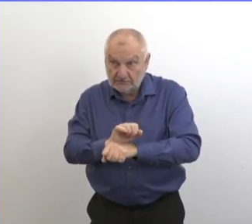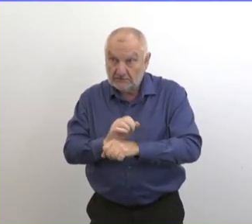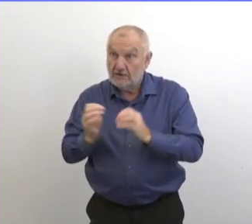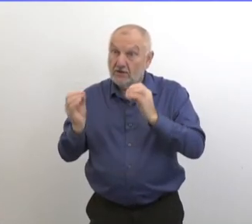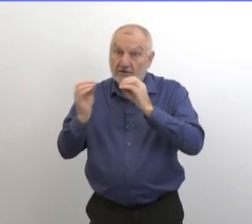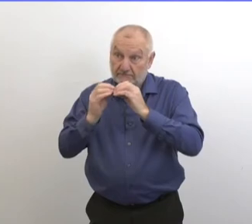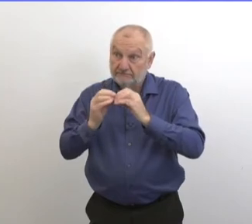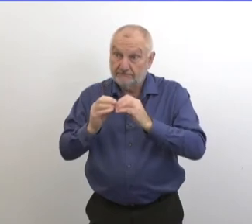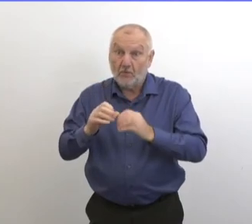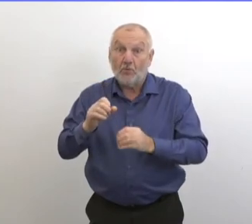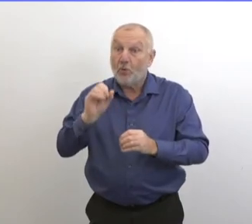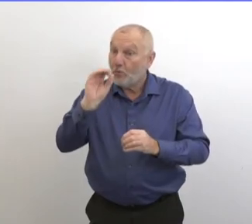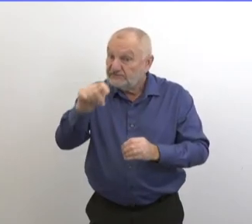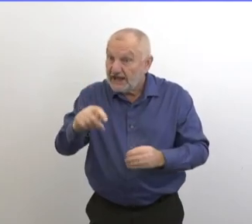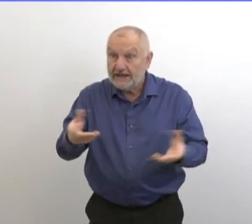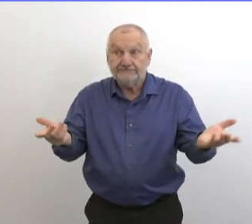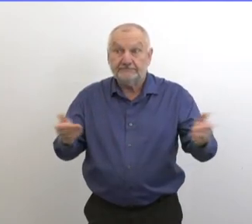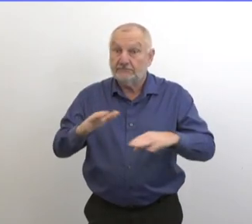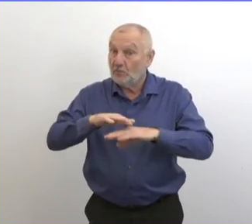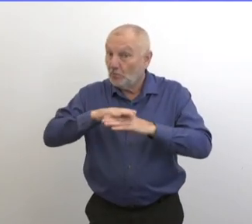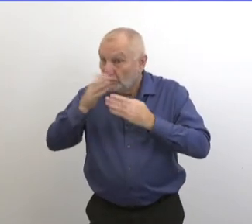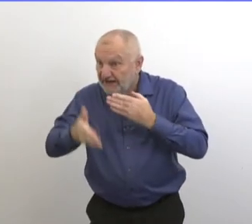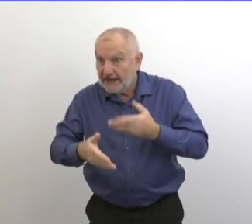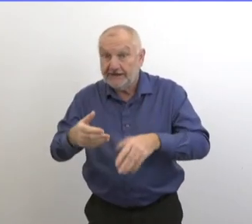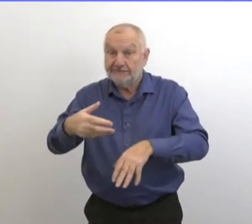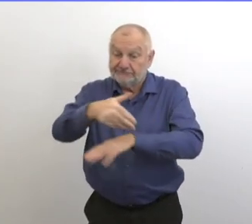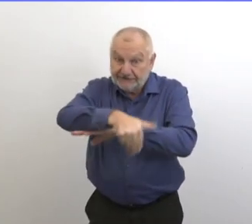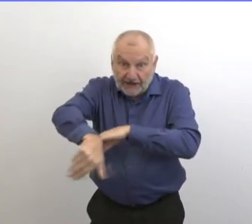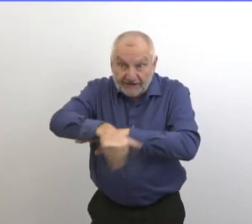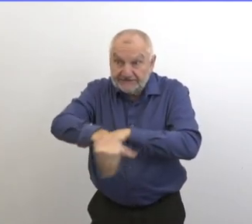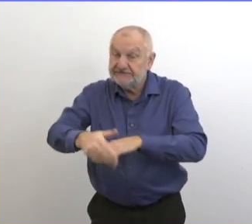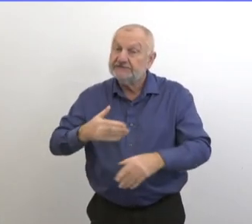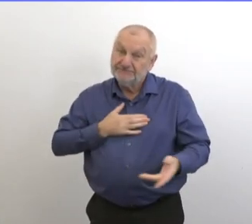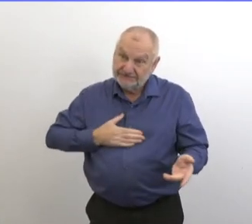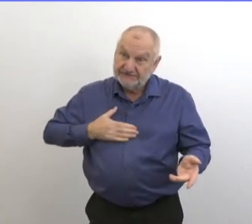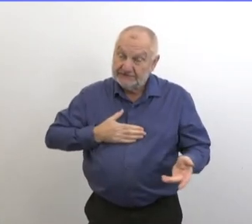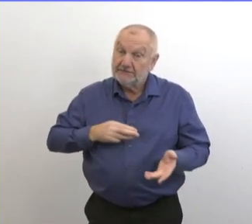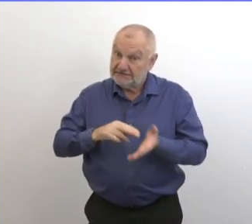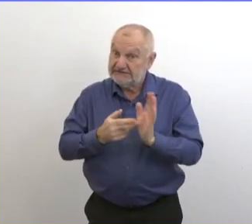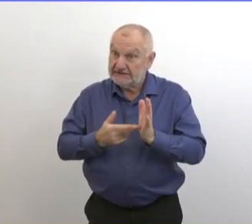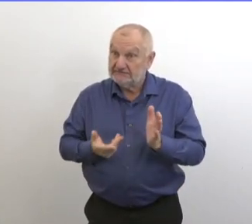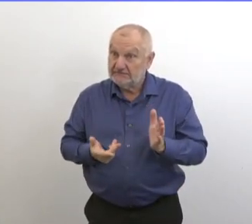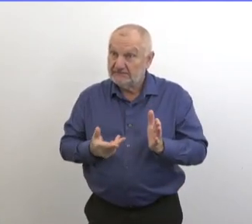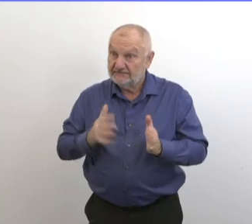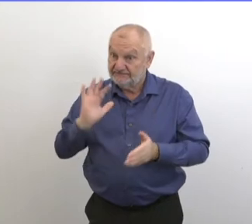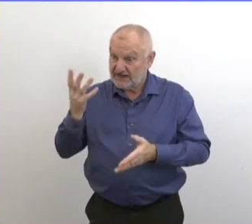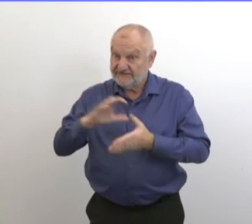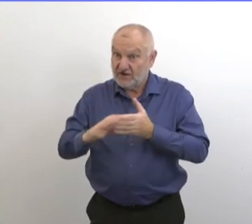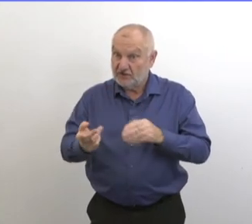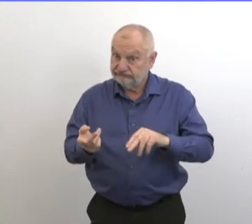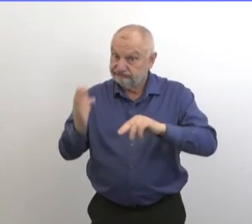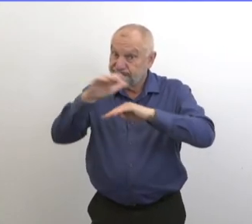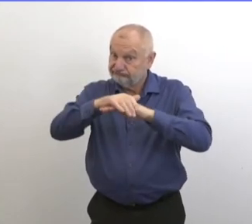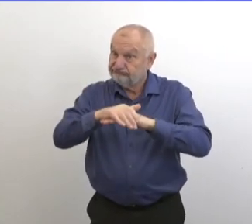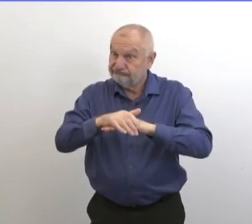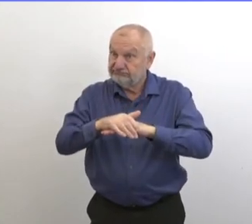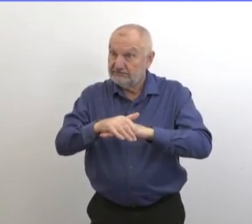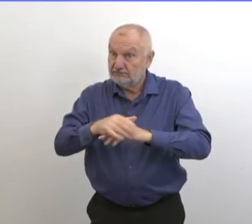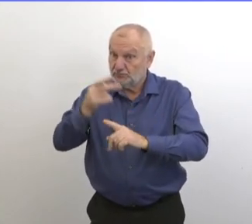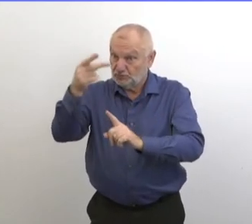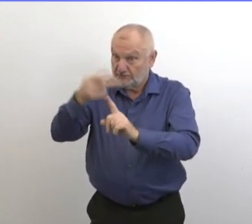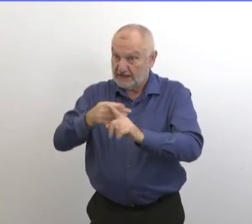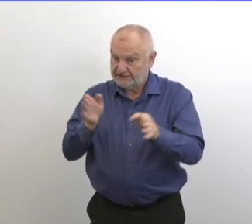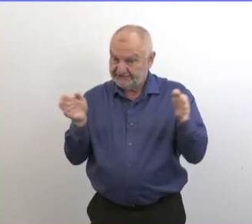hour increase for those who work those wages between these periods of time. So it's a short-term targeted investment in